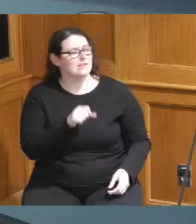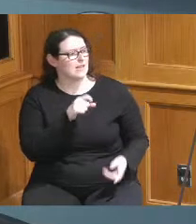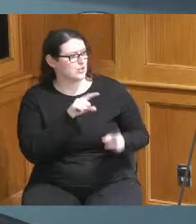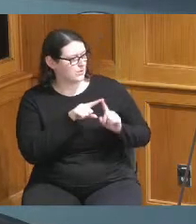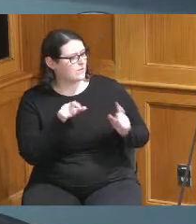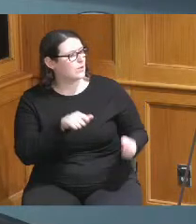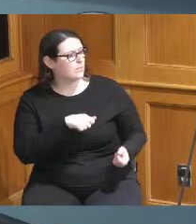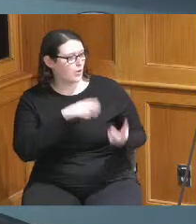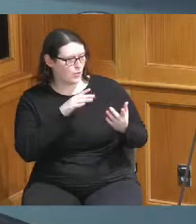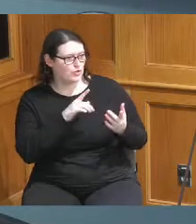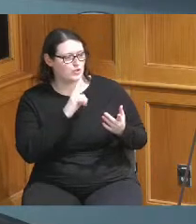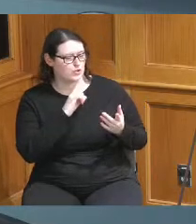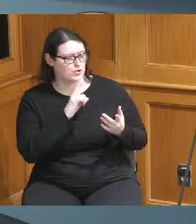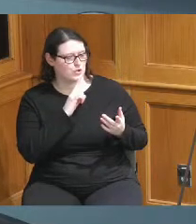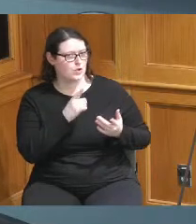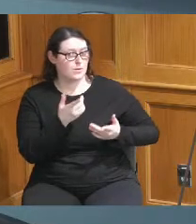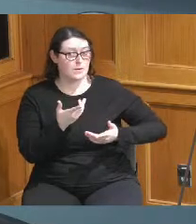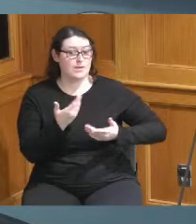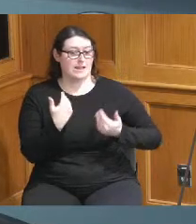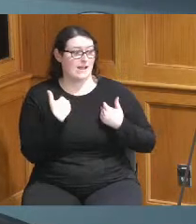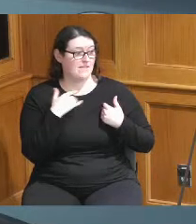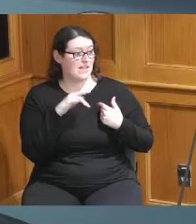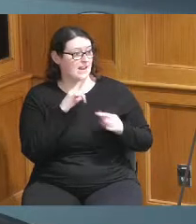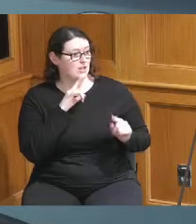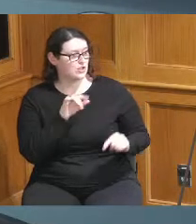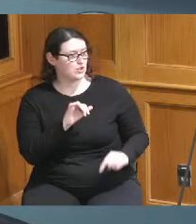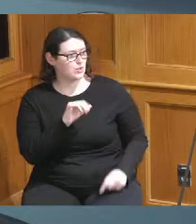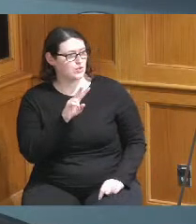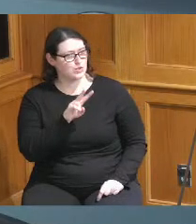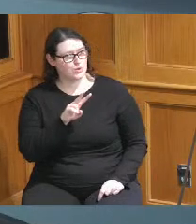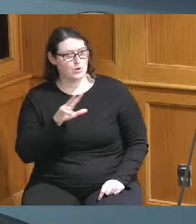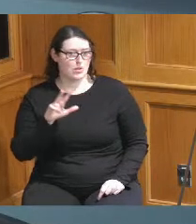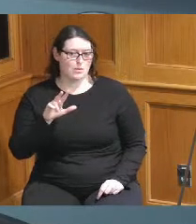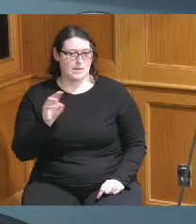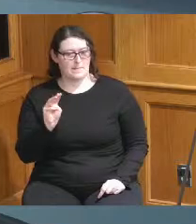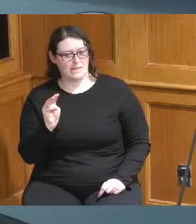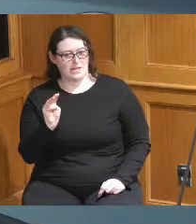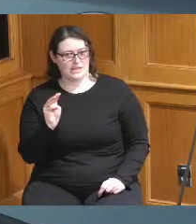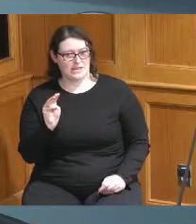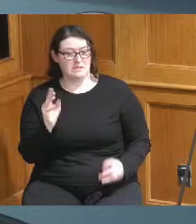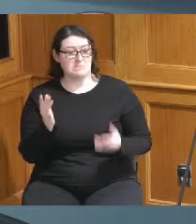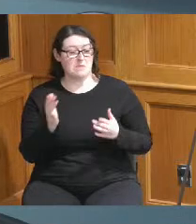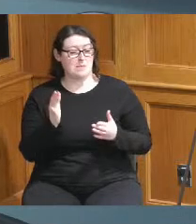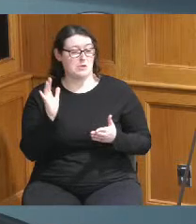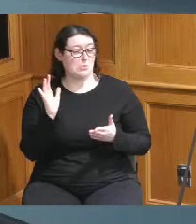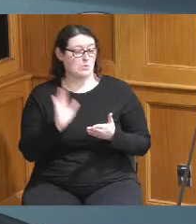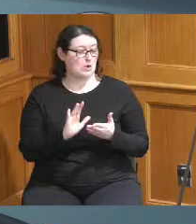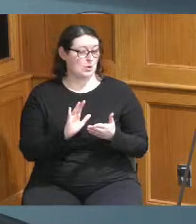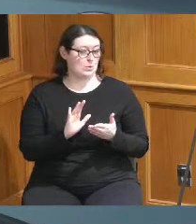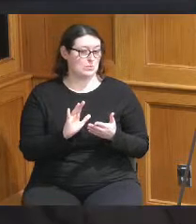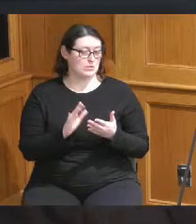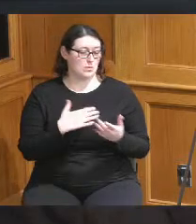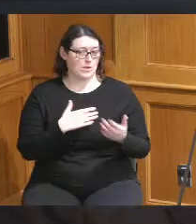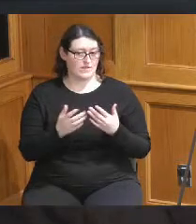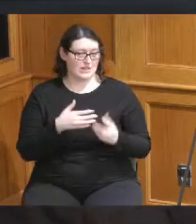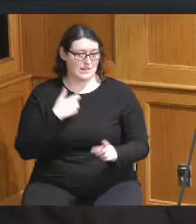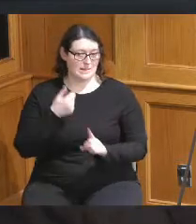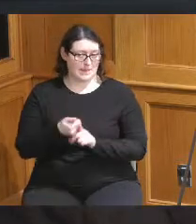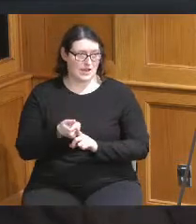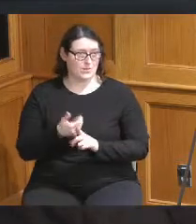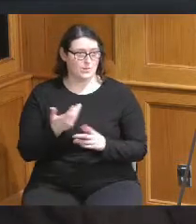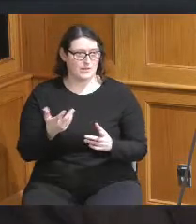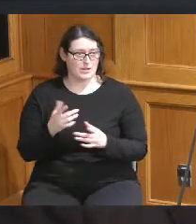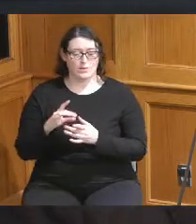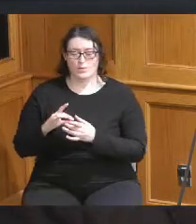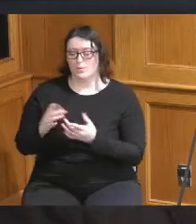Then we got the answer to that though too. If it's 2 to 3 million, maybe that we could reduce by, what would the impact then be